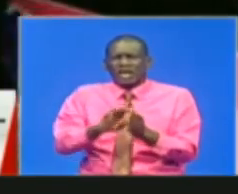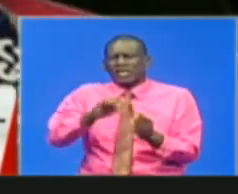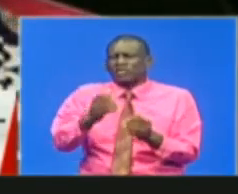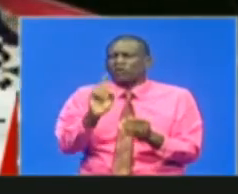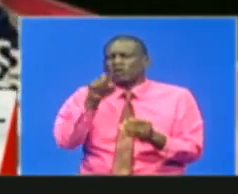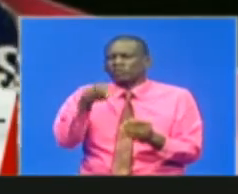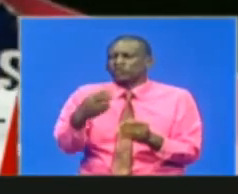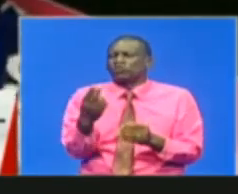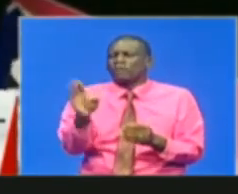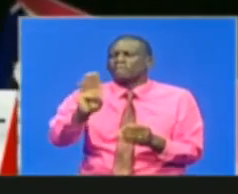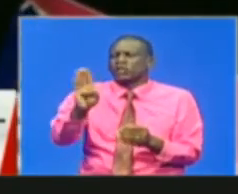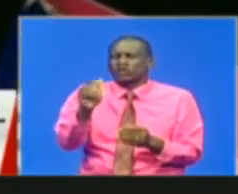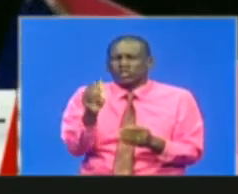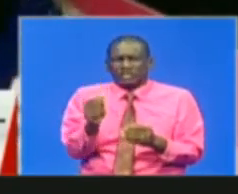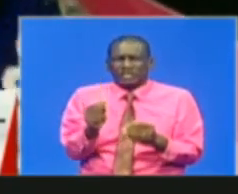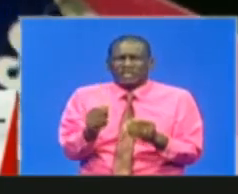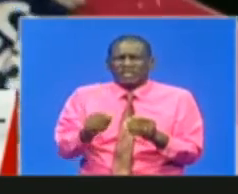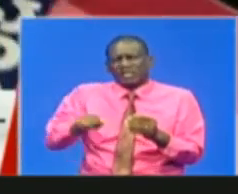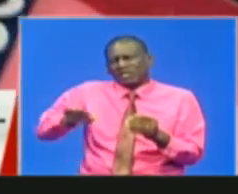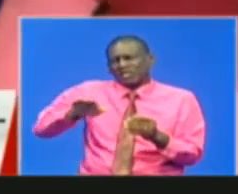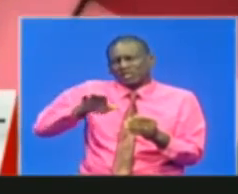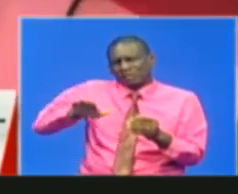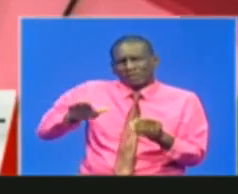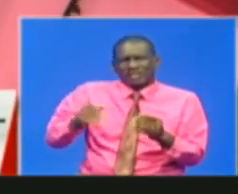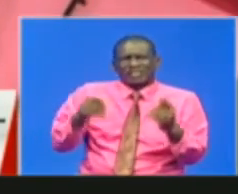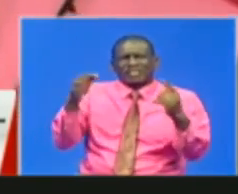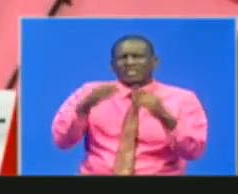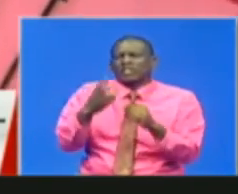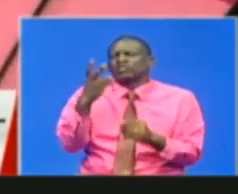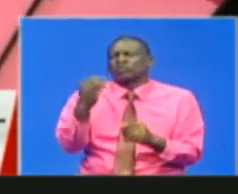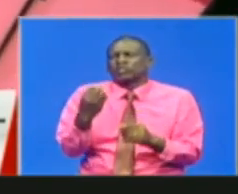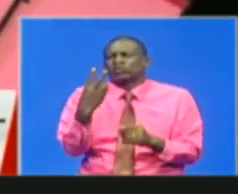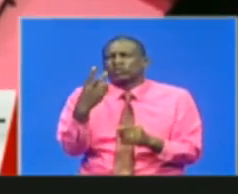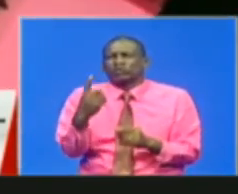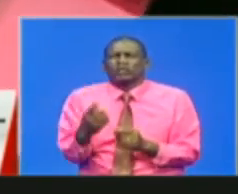1.2 billion shillings if they remain until 2021.